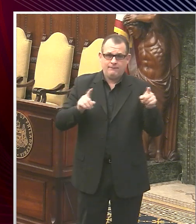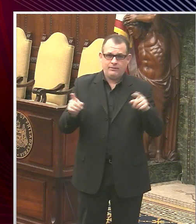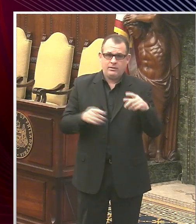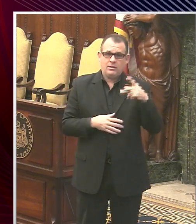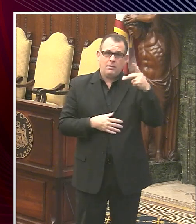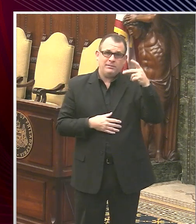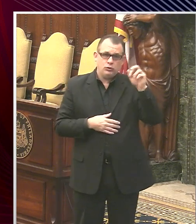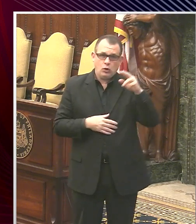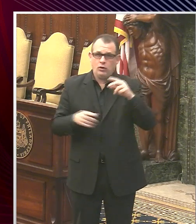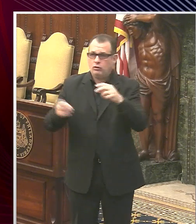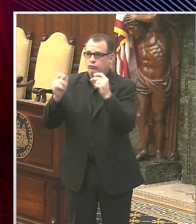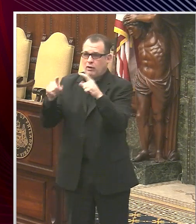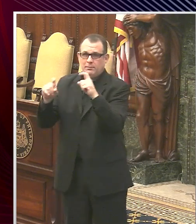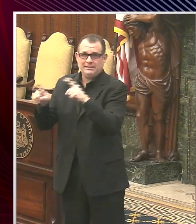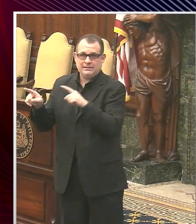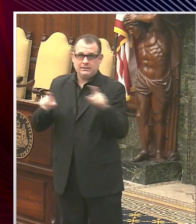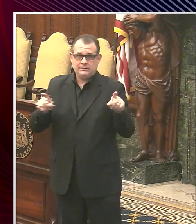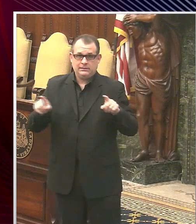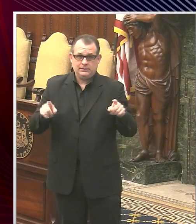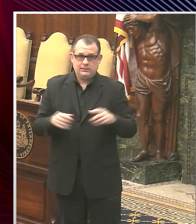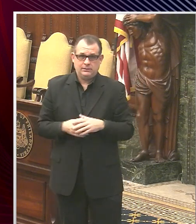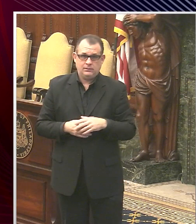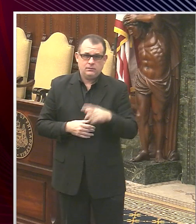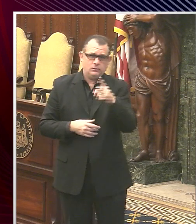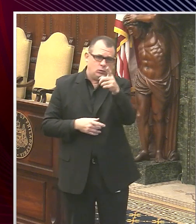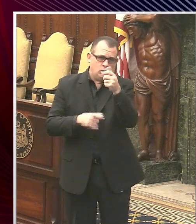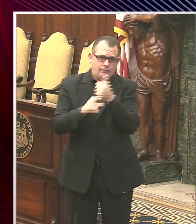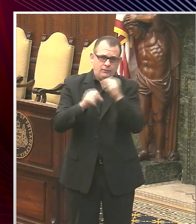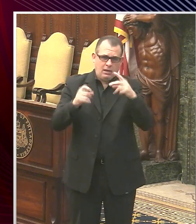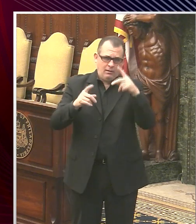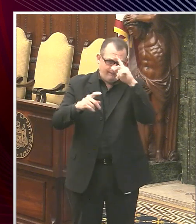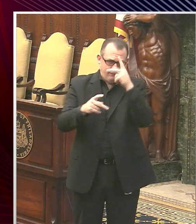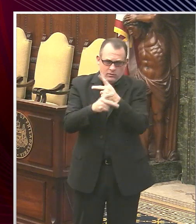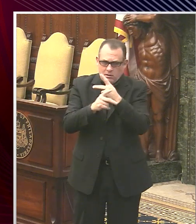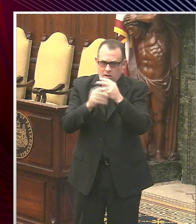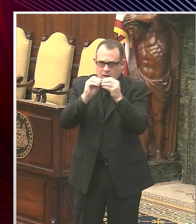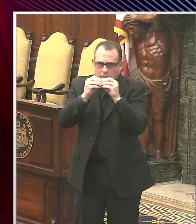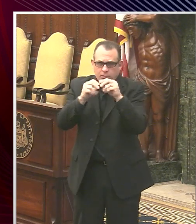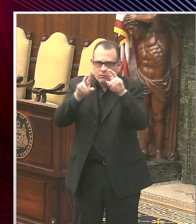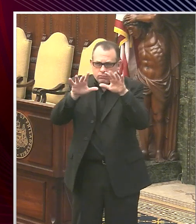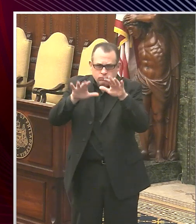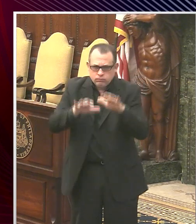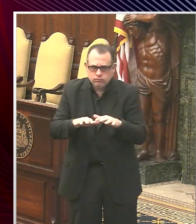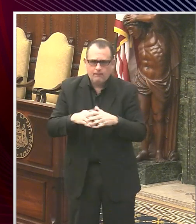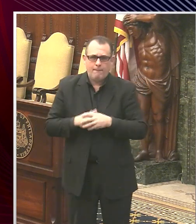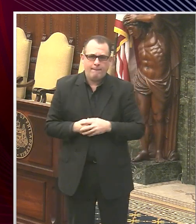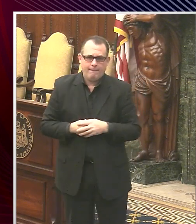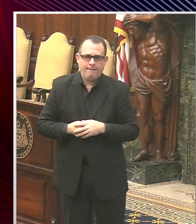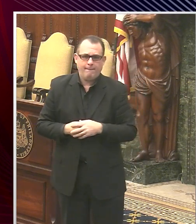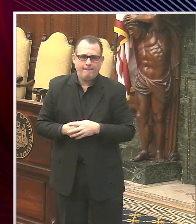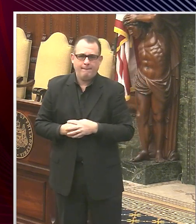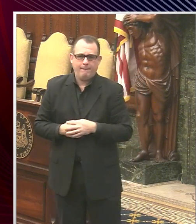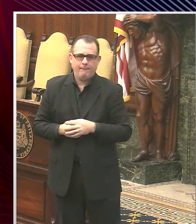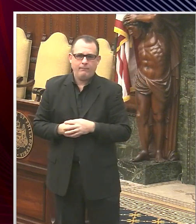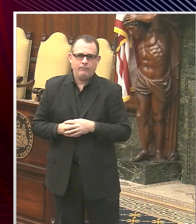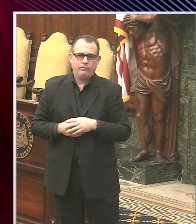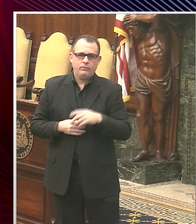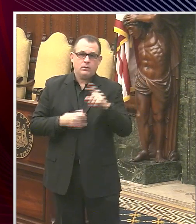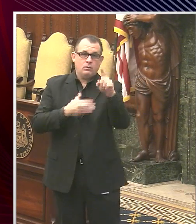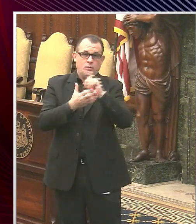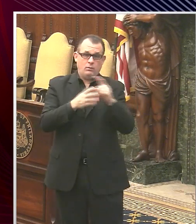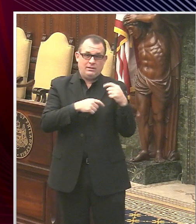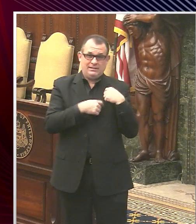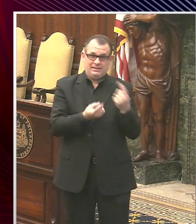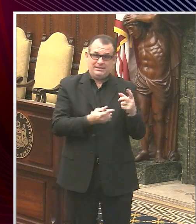rapid antigen tests, so you can calculate the numbers and percent positive separately if you want to. For the past week, from December